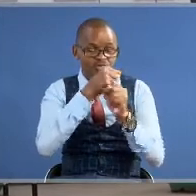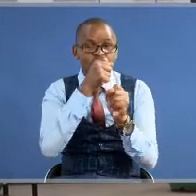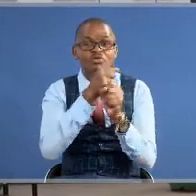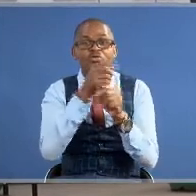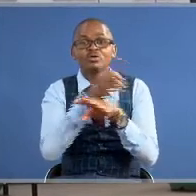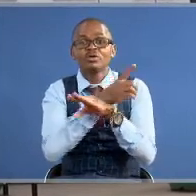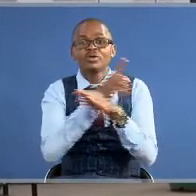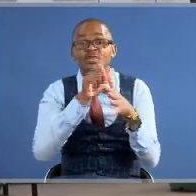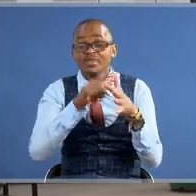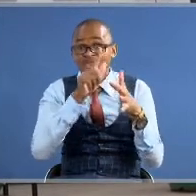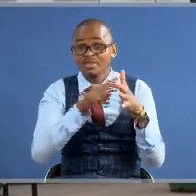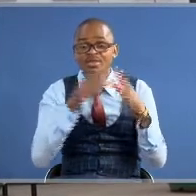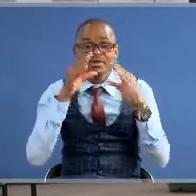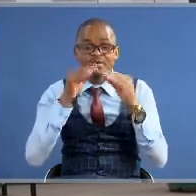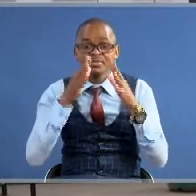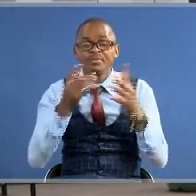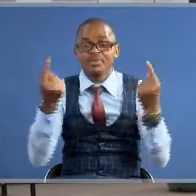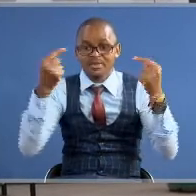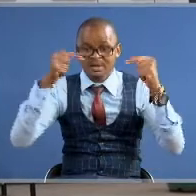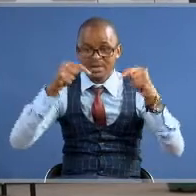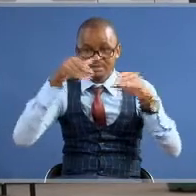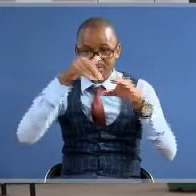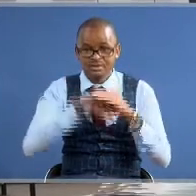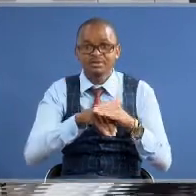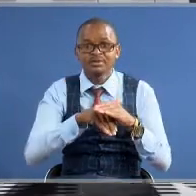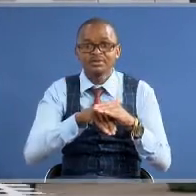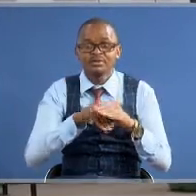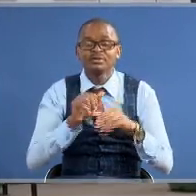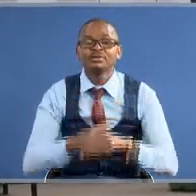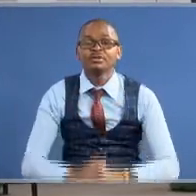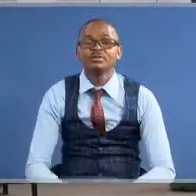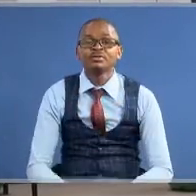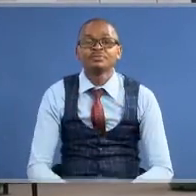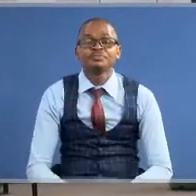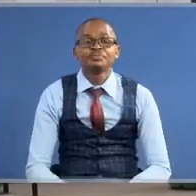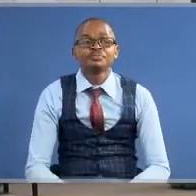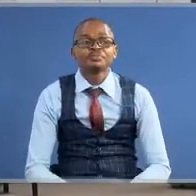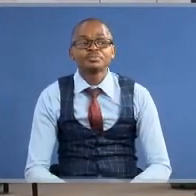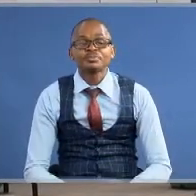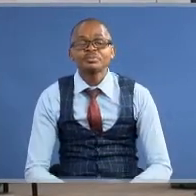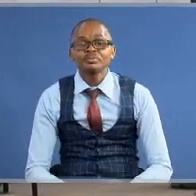his duties, hence the speaker will come in. Anne Mashere, KUTV.